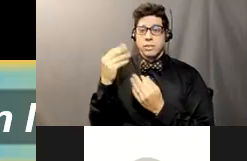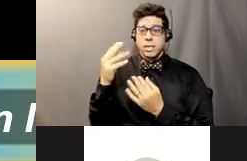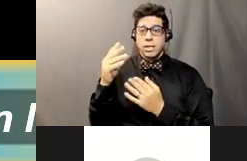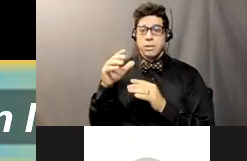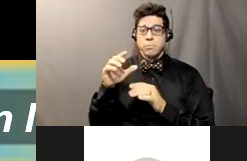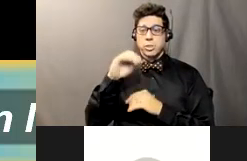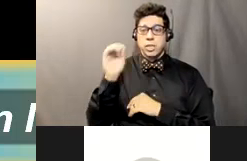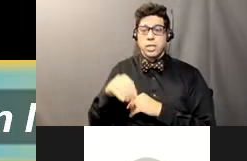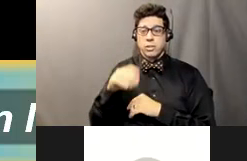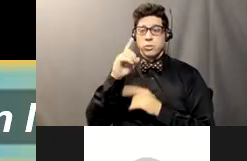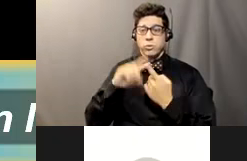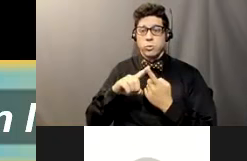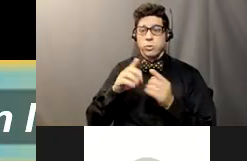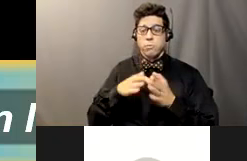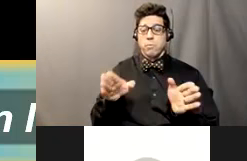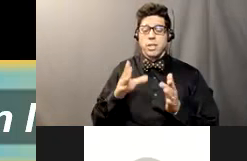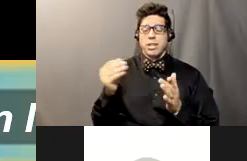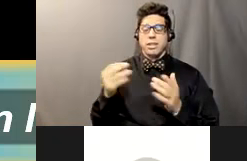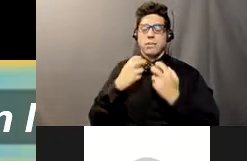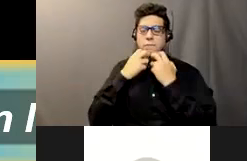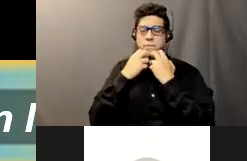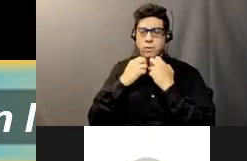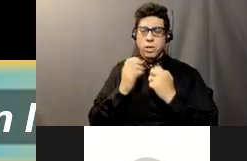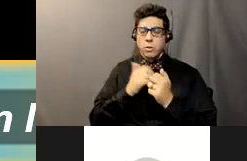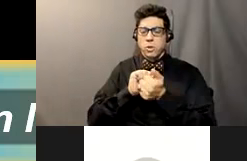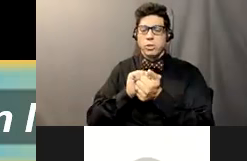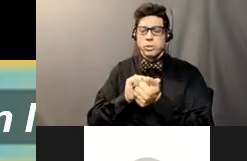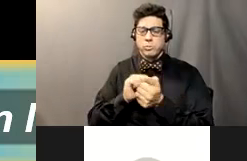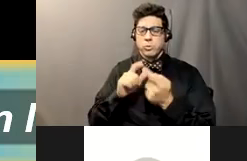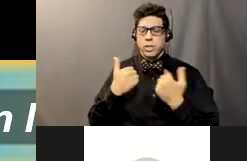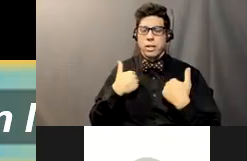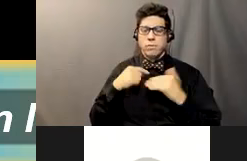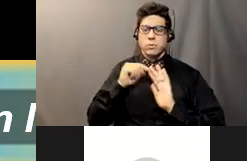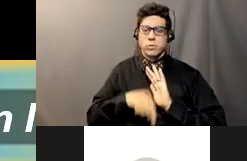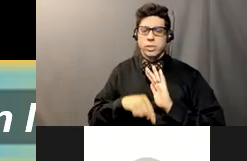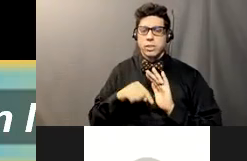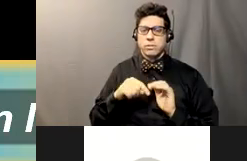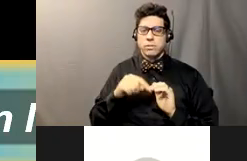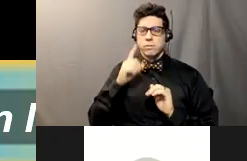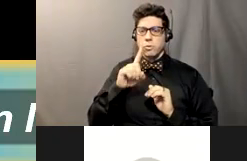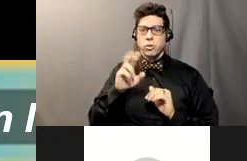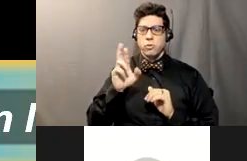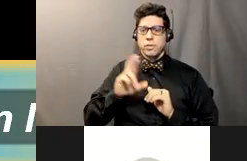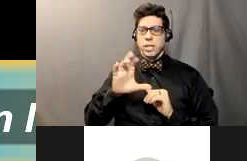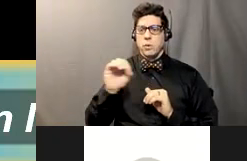public, and to develop partnership in order to form a suicide death review team for Riverside County.